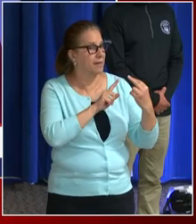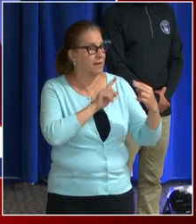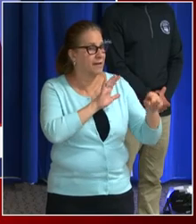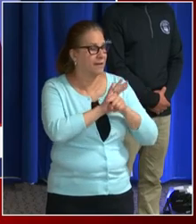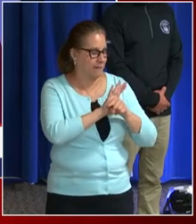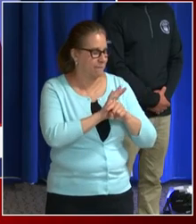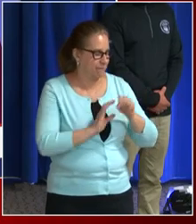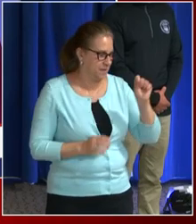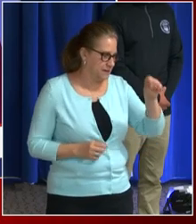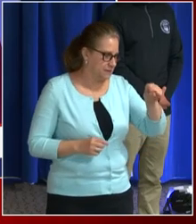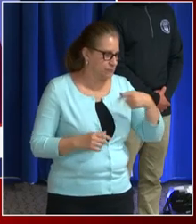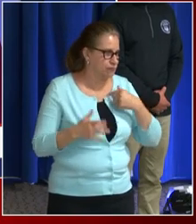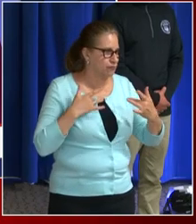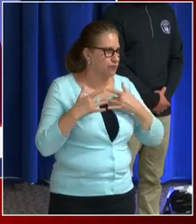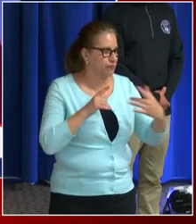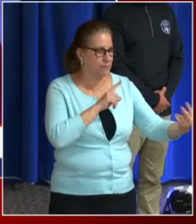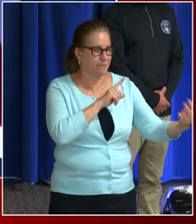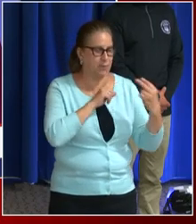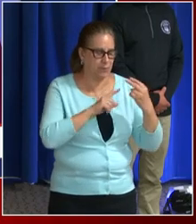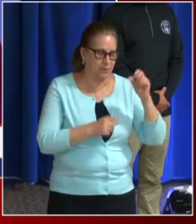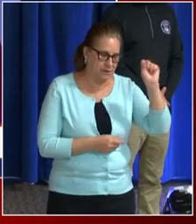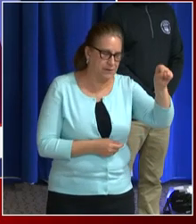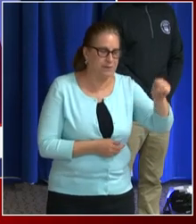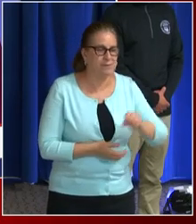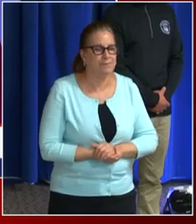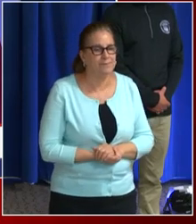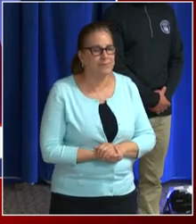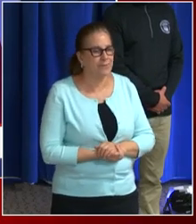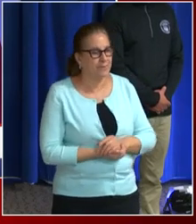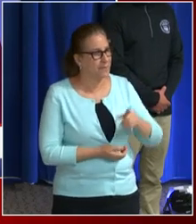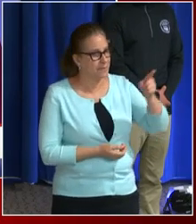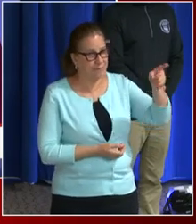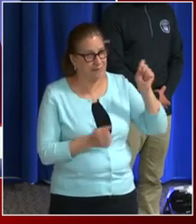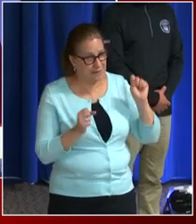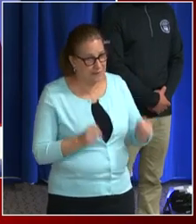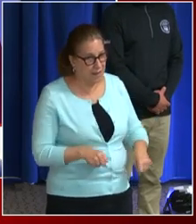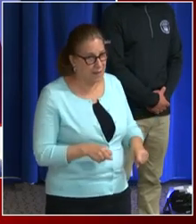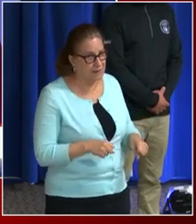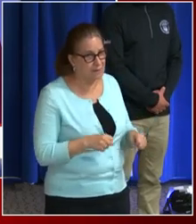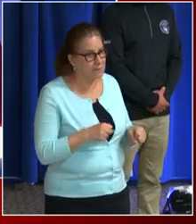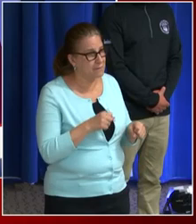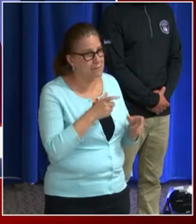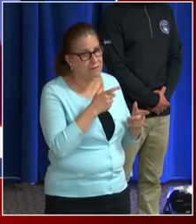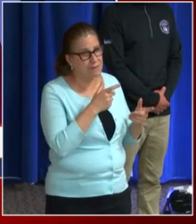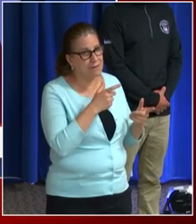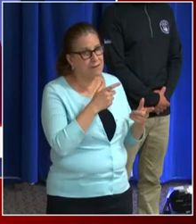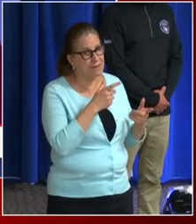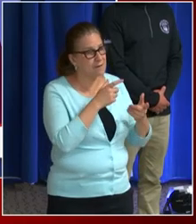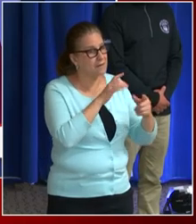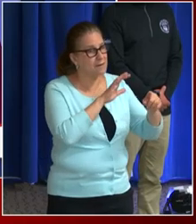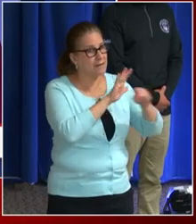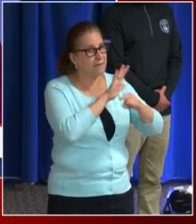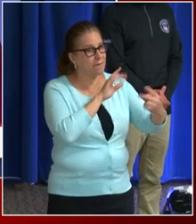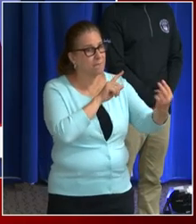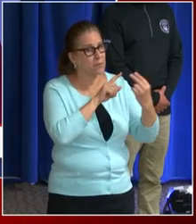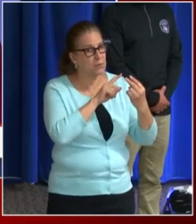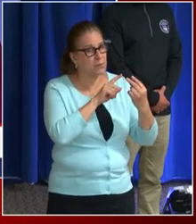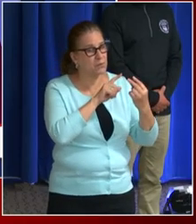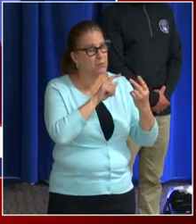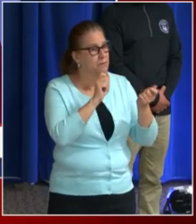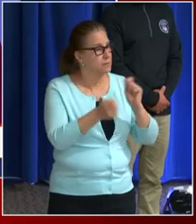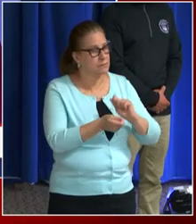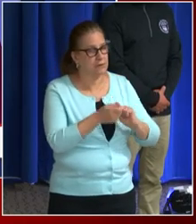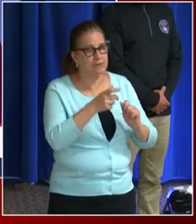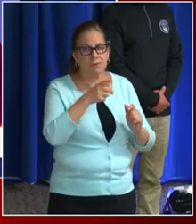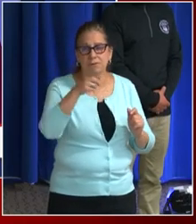that back to the federal authorities who may have been more involved in that action yesterday? I would like to have more information on what the